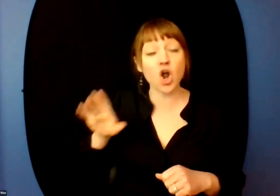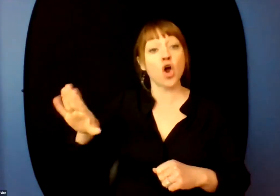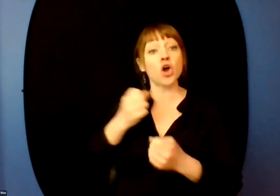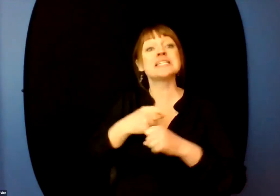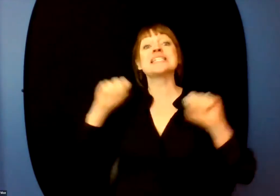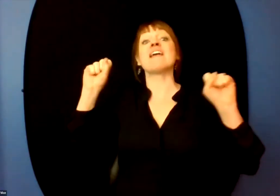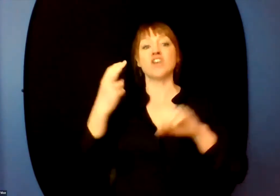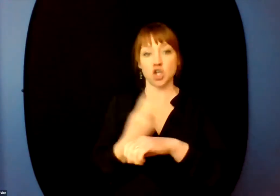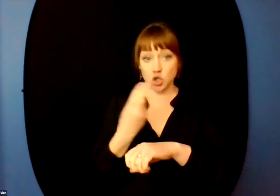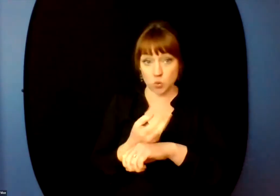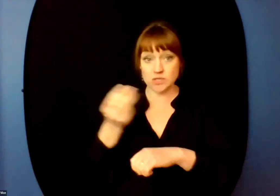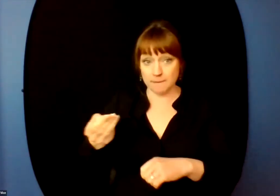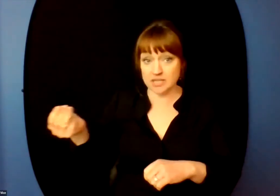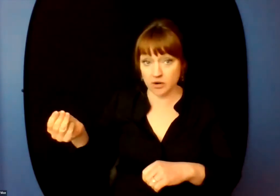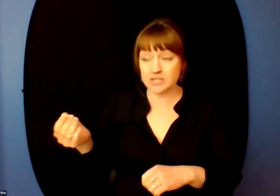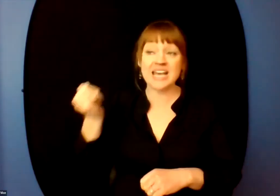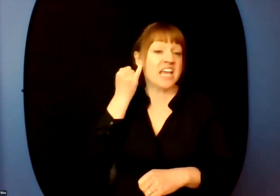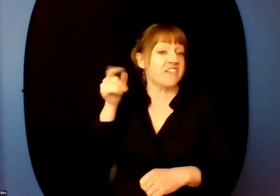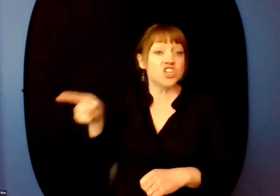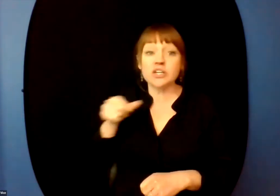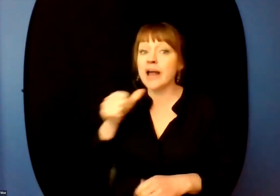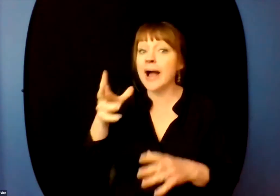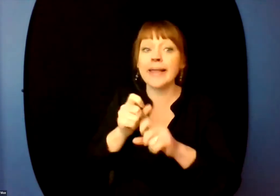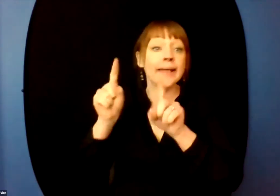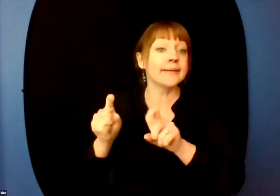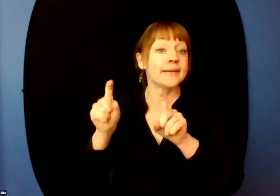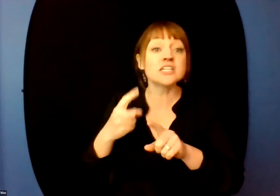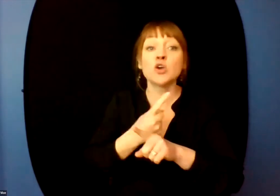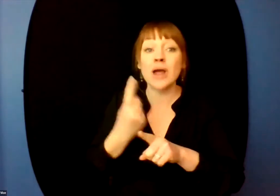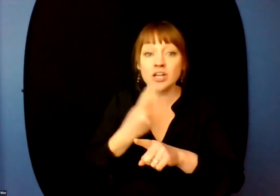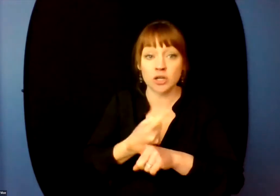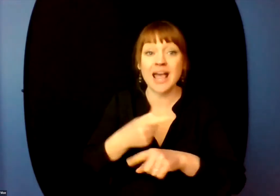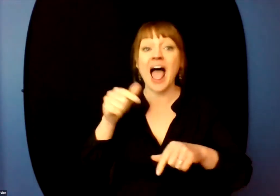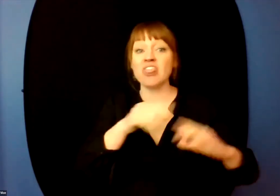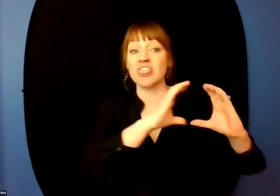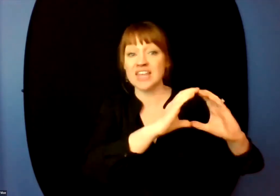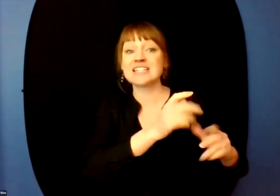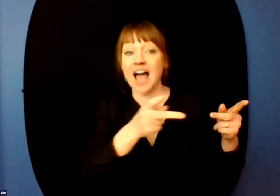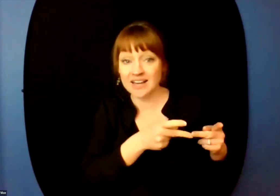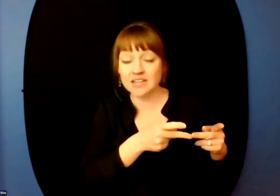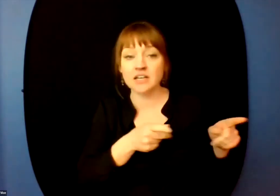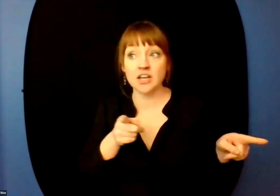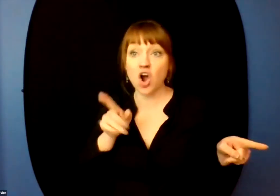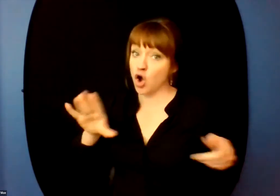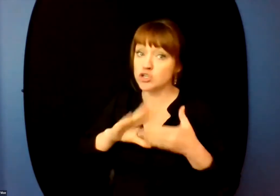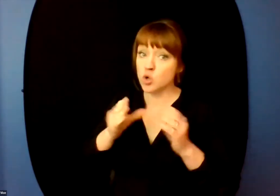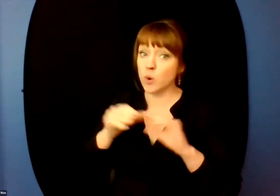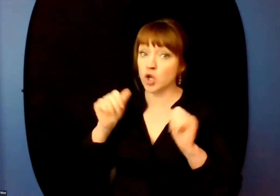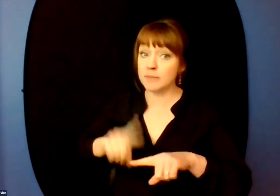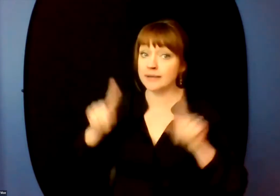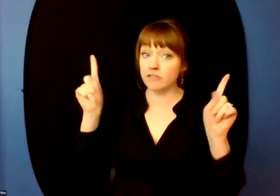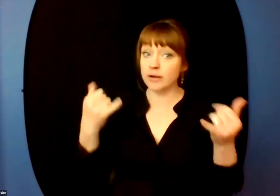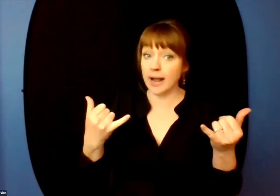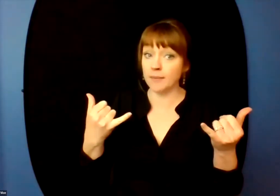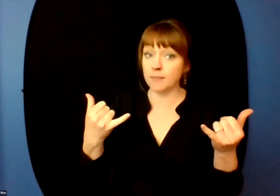materials, had she not been getting tested regularly at these sites, she could have a different story right now, or we could be talking